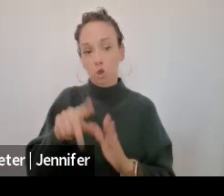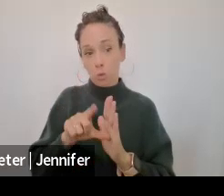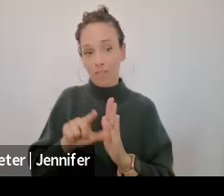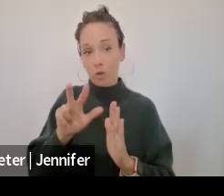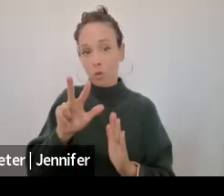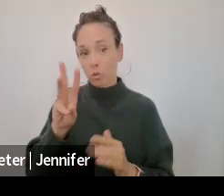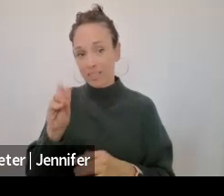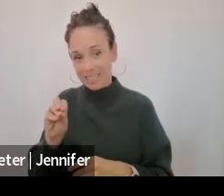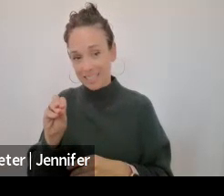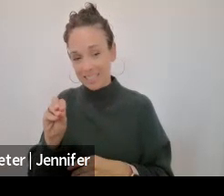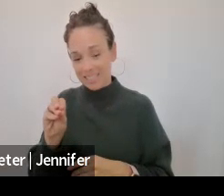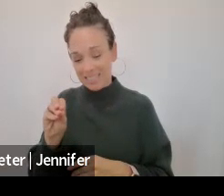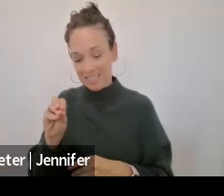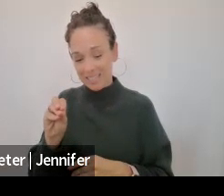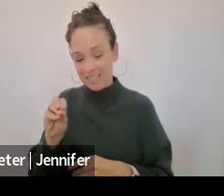us in